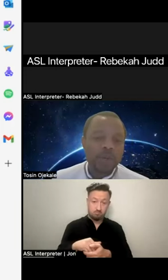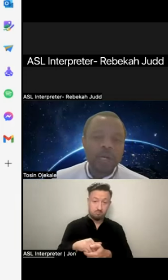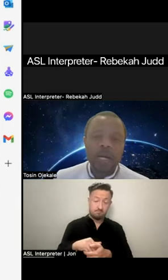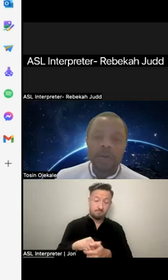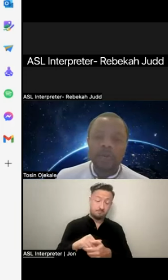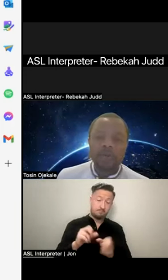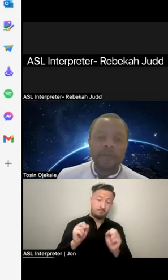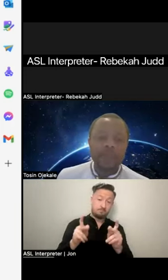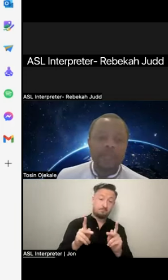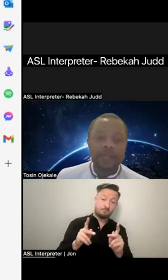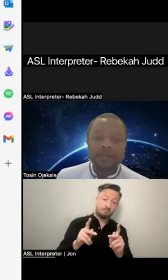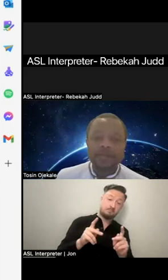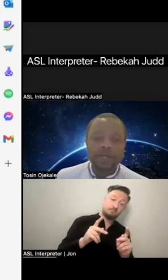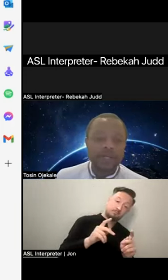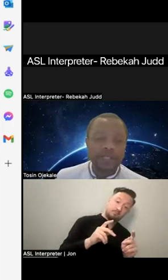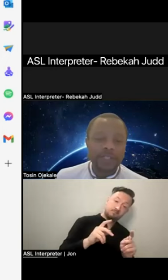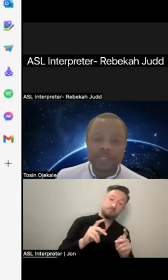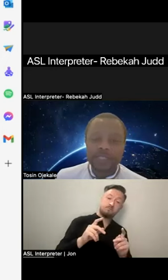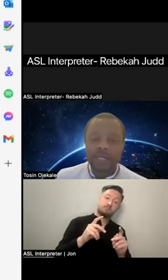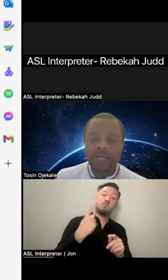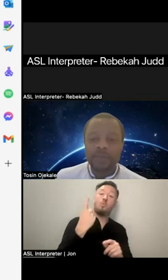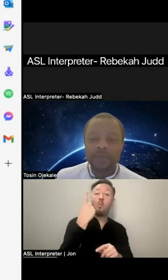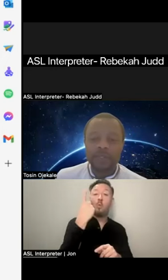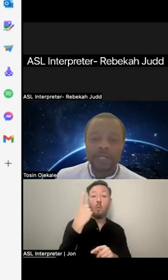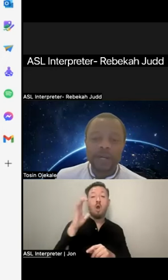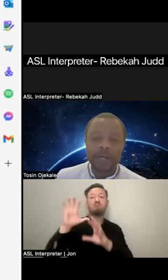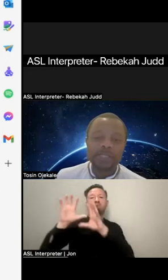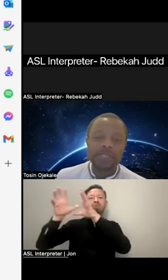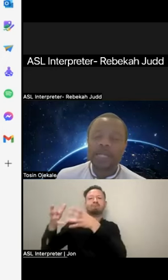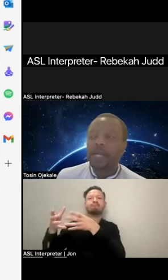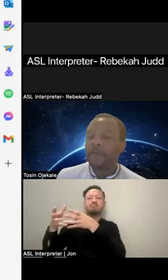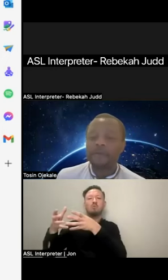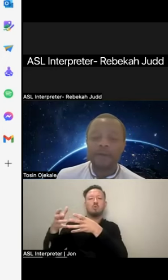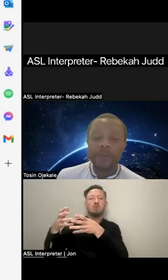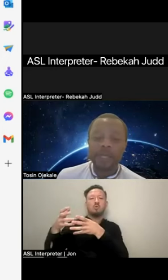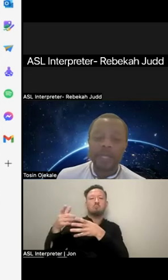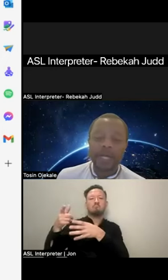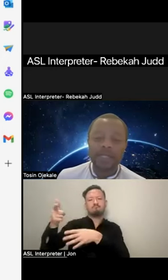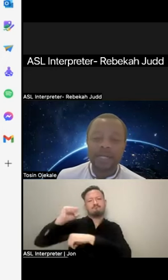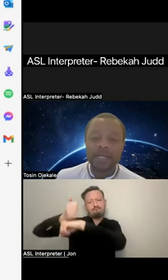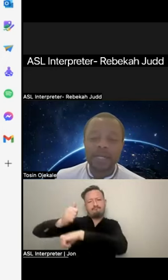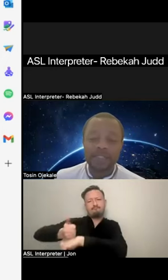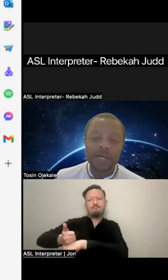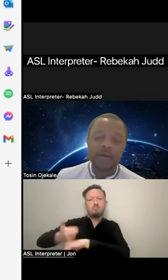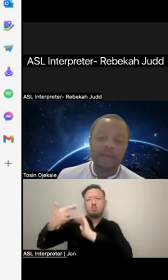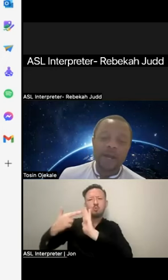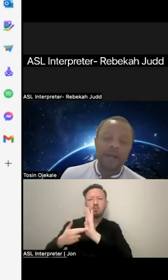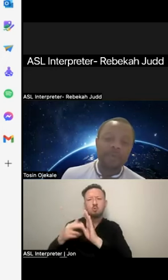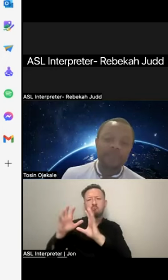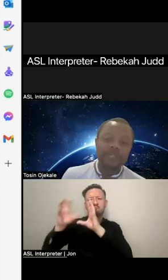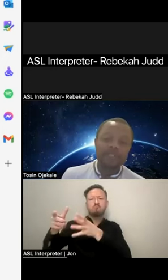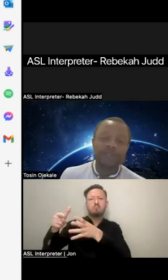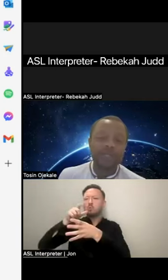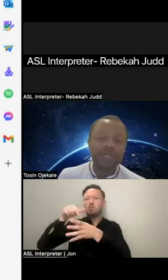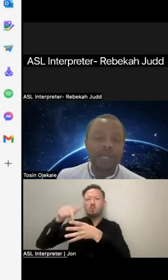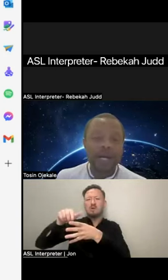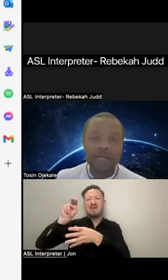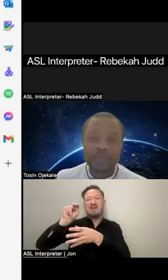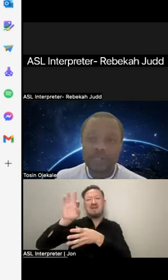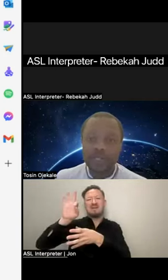So one of the regulations is talking about is NFPA, that's National Fire